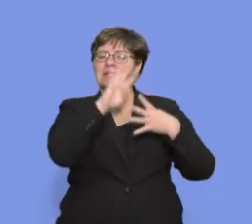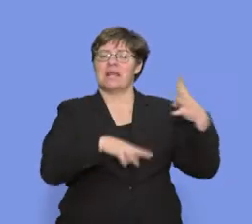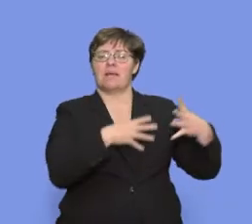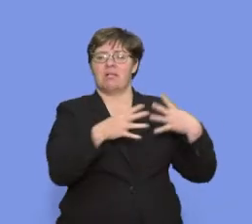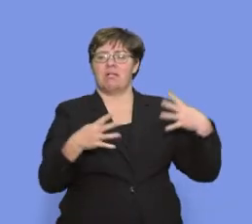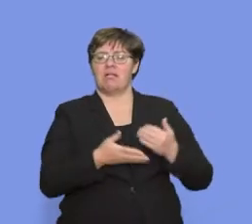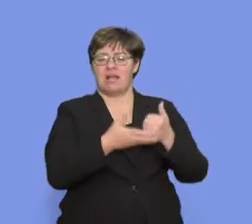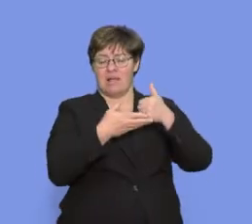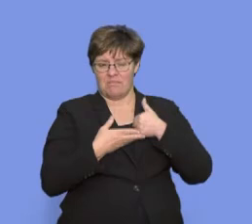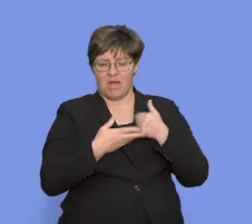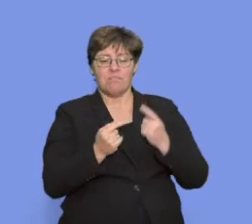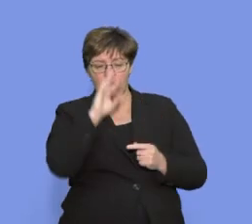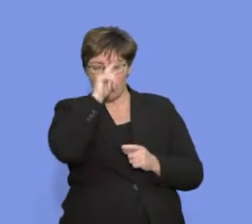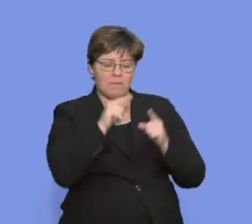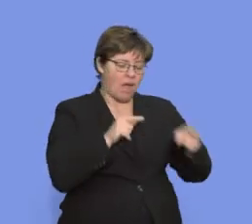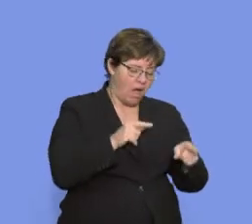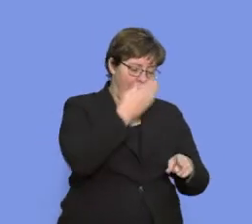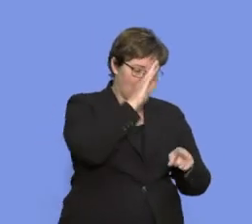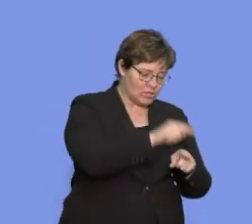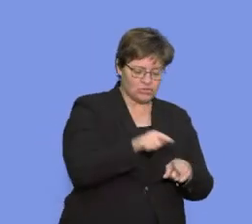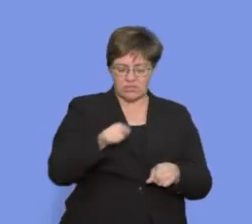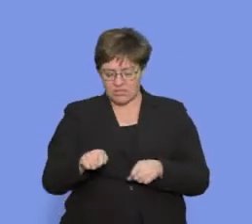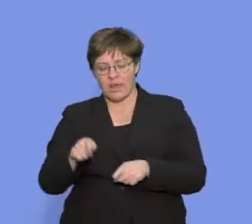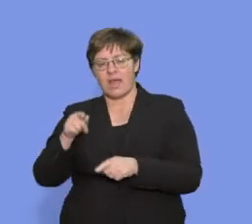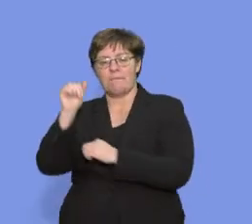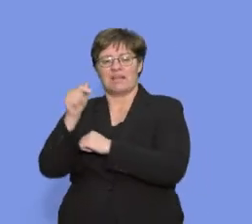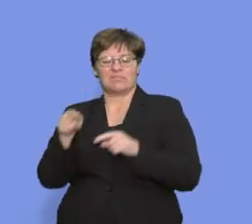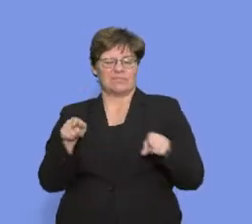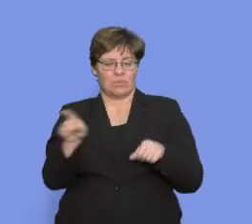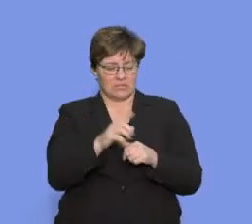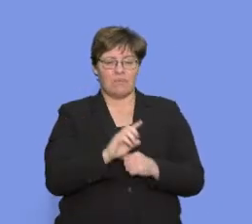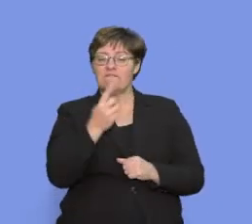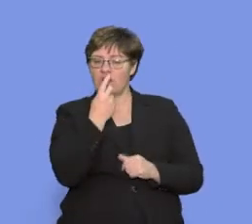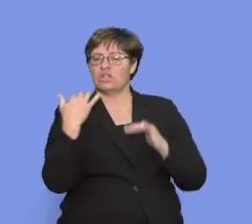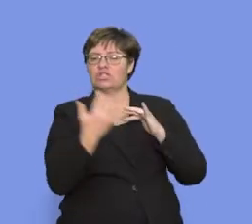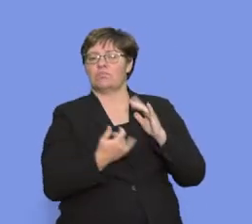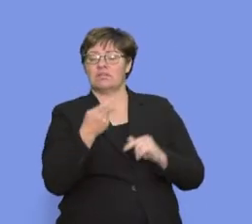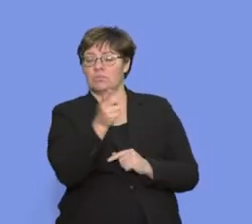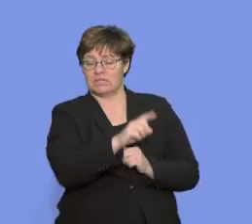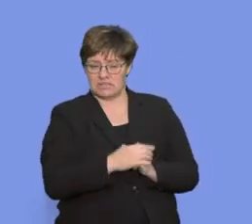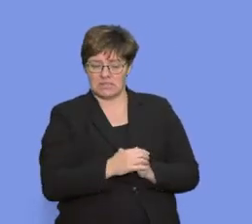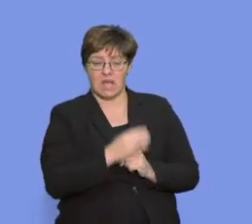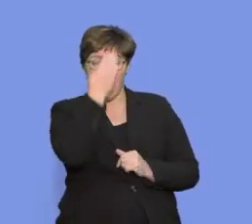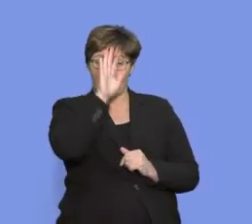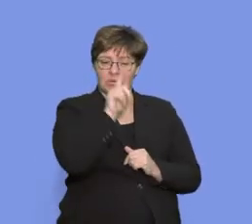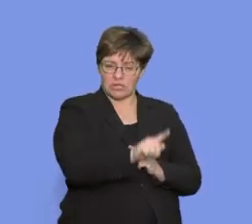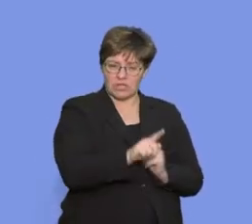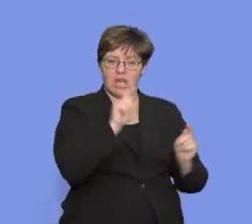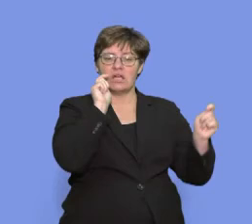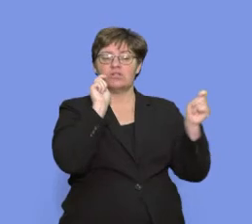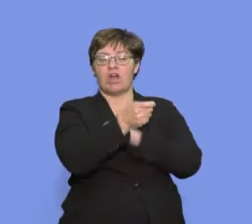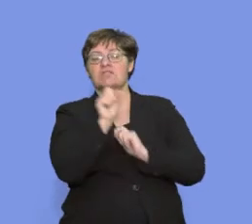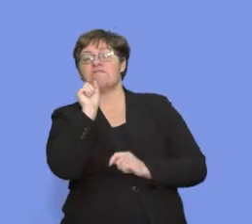idea just to remember what the differences are. Firstly, you must always look at the stimulus. For accommodation, it's a change